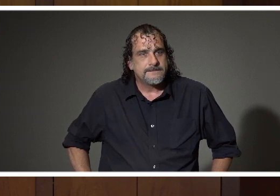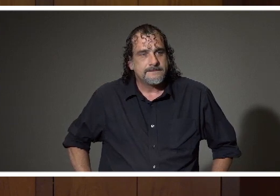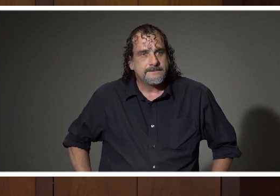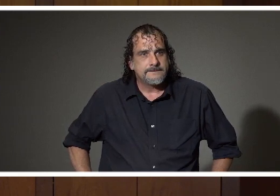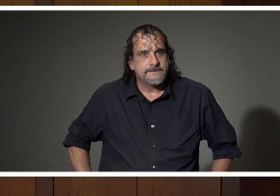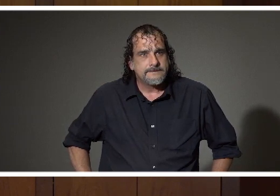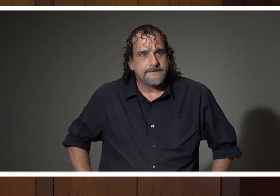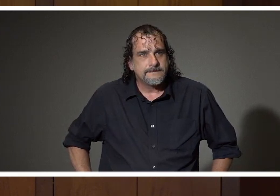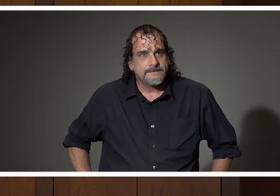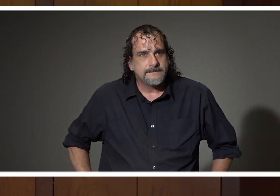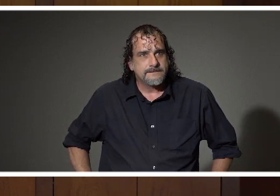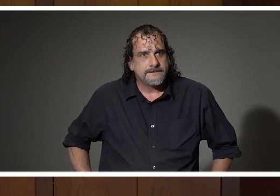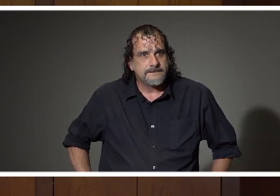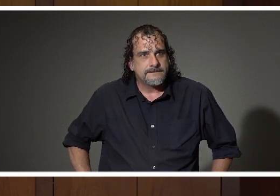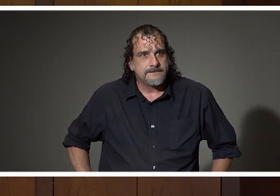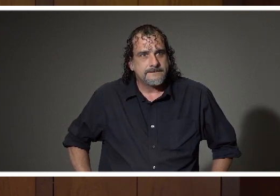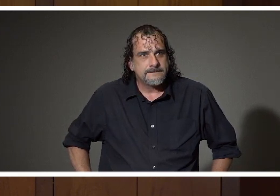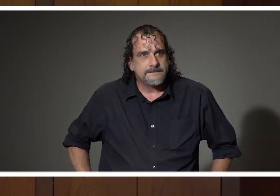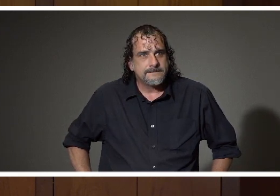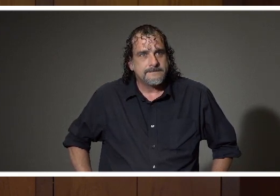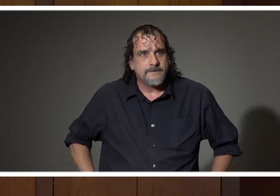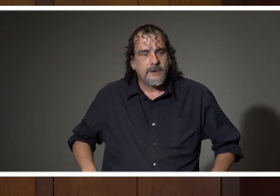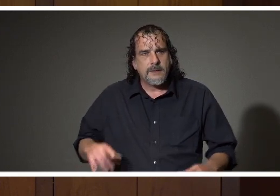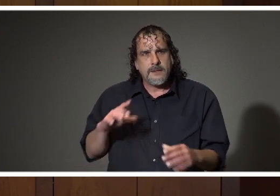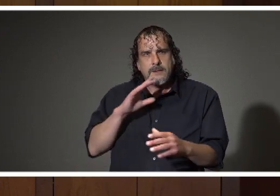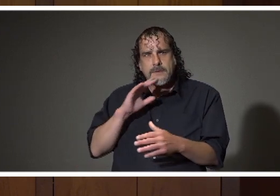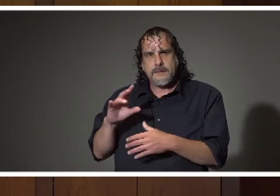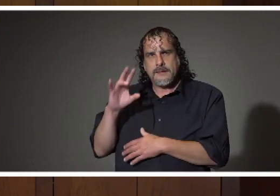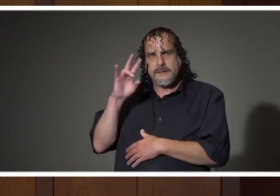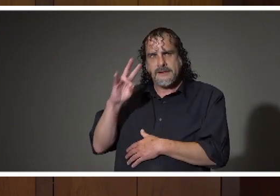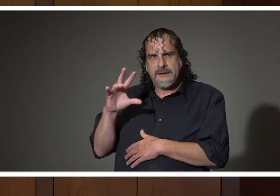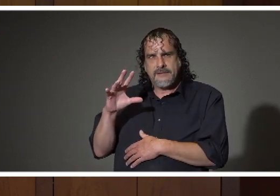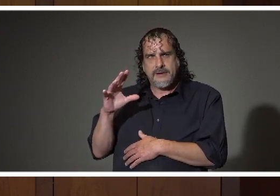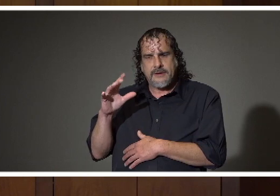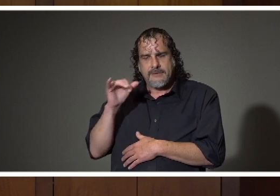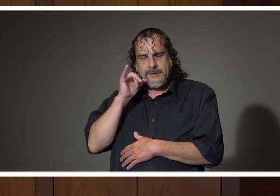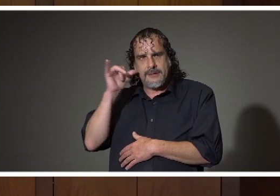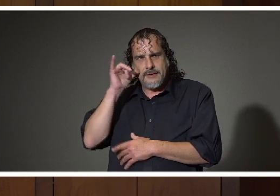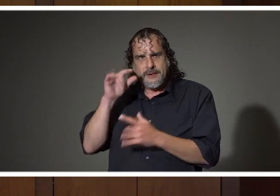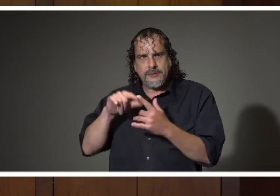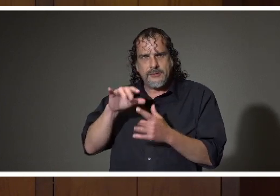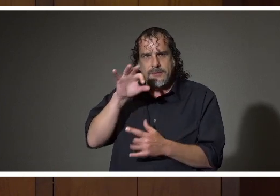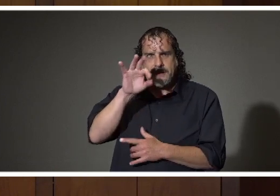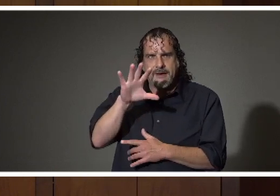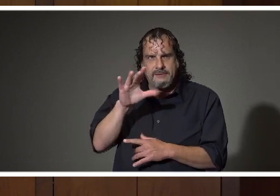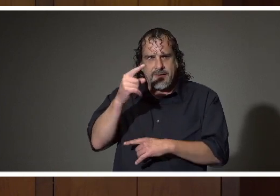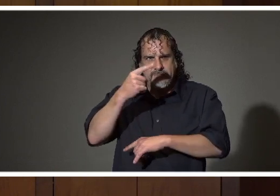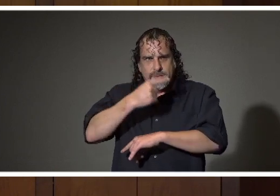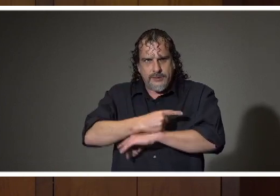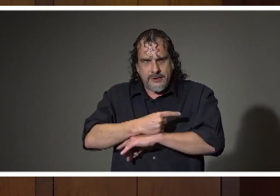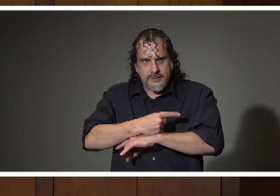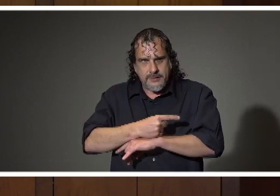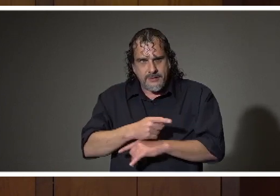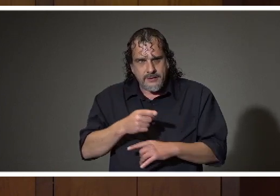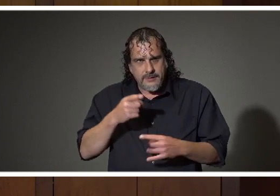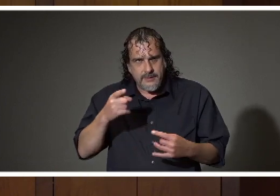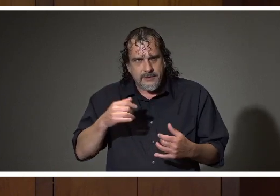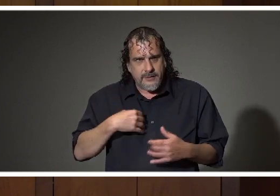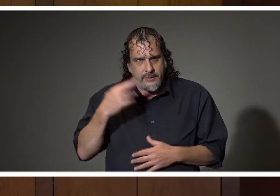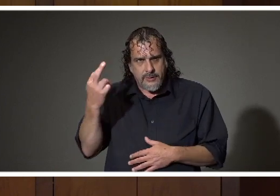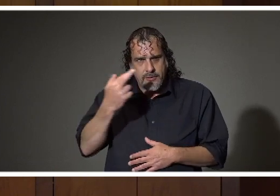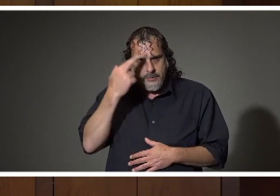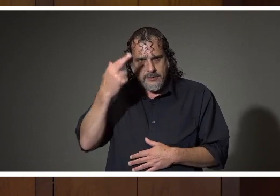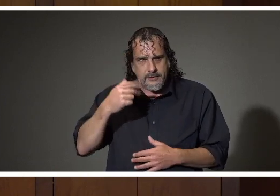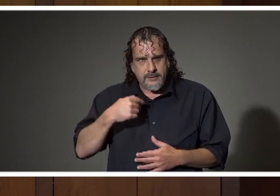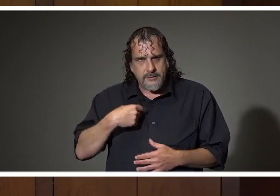Cases. They went from 75 yesterday to 95 reported today. Is there a reason that we are